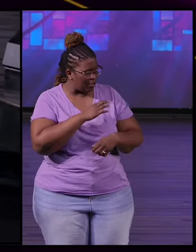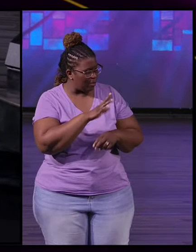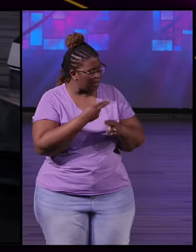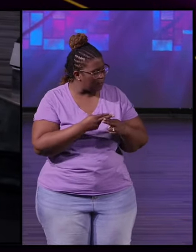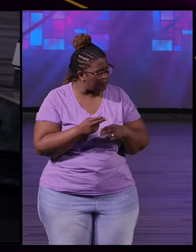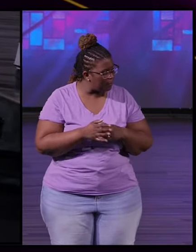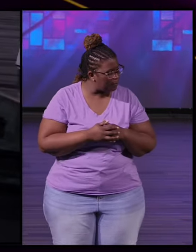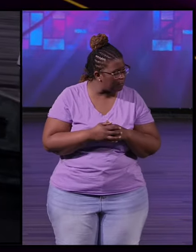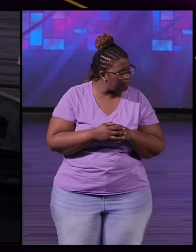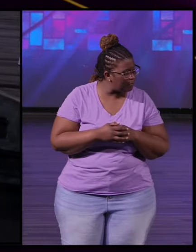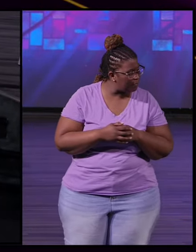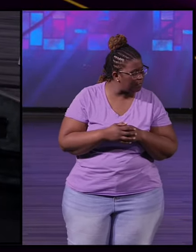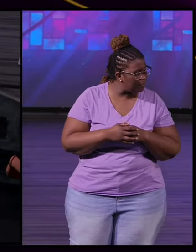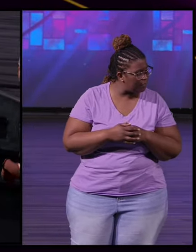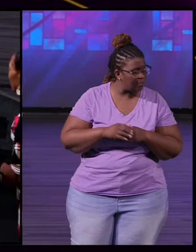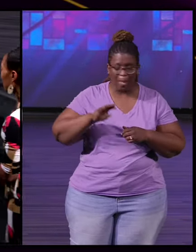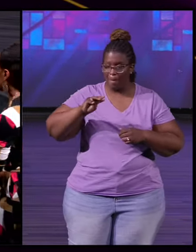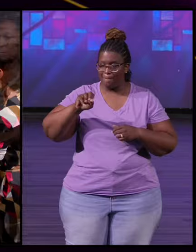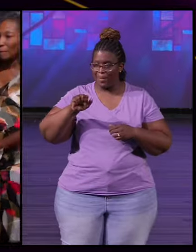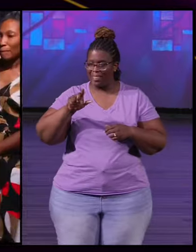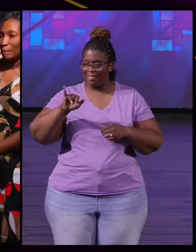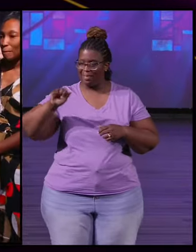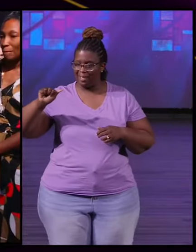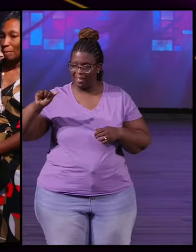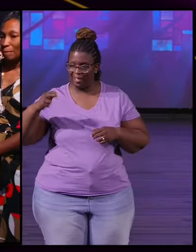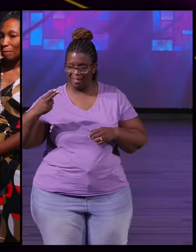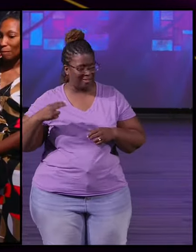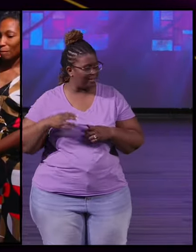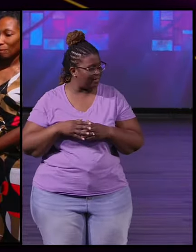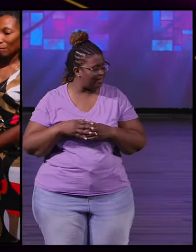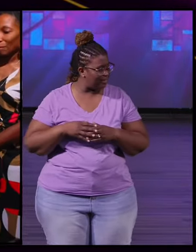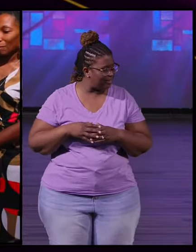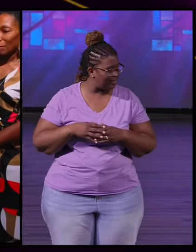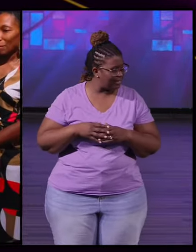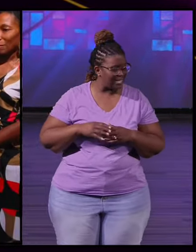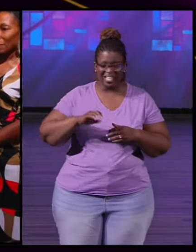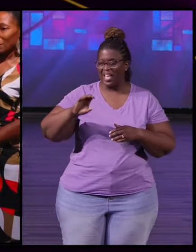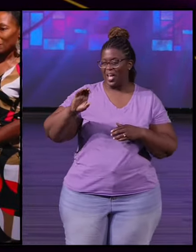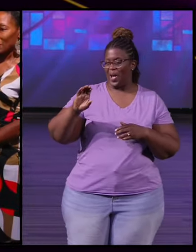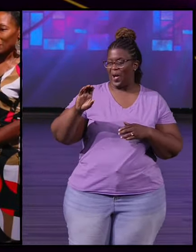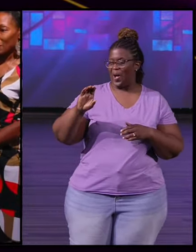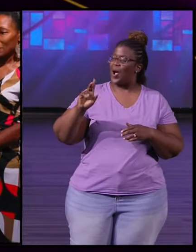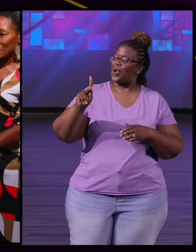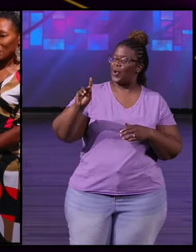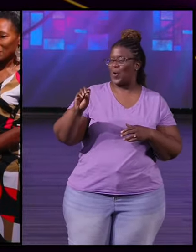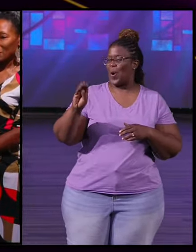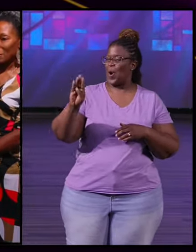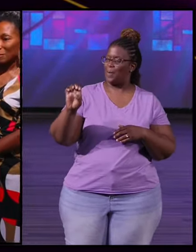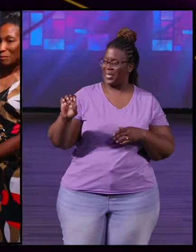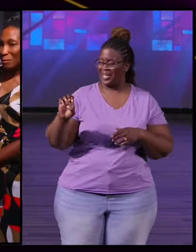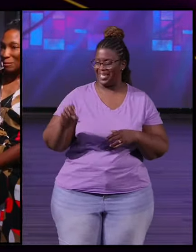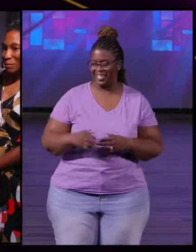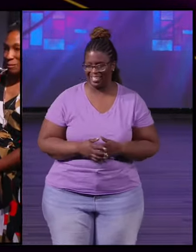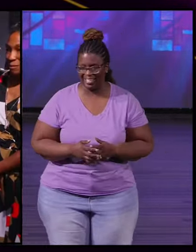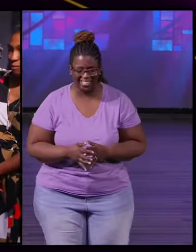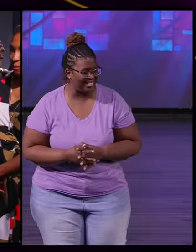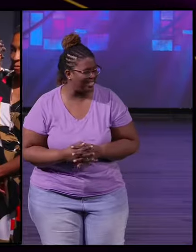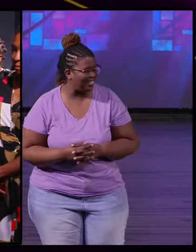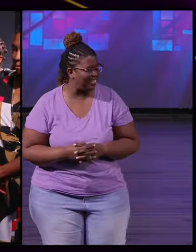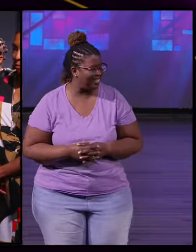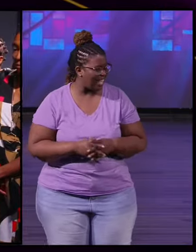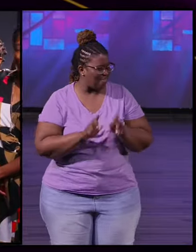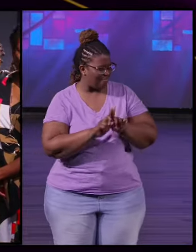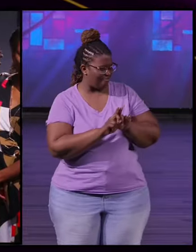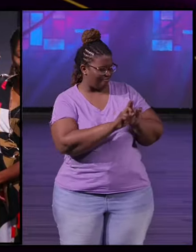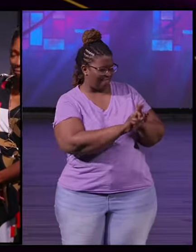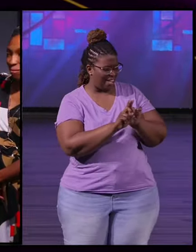you're going. Malia and what's your name? Kobe. Malia and Kobe. This is good. You're going to go with them,